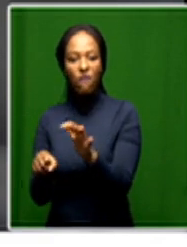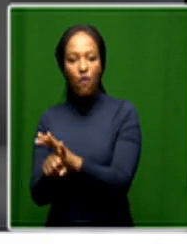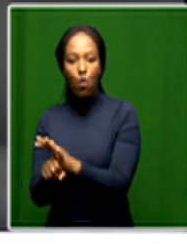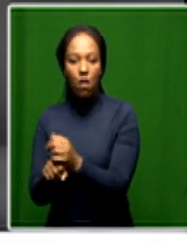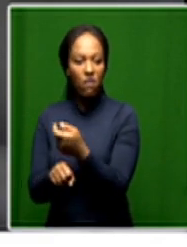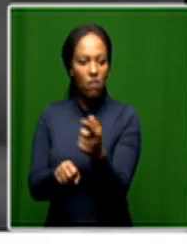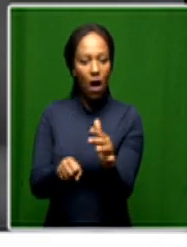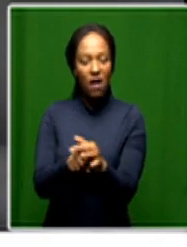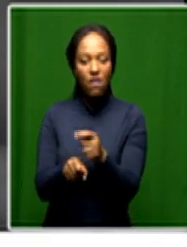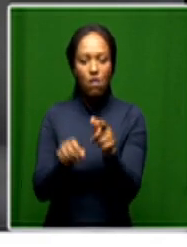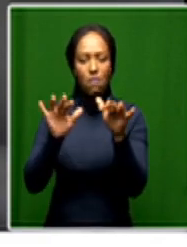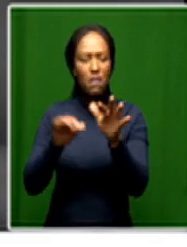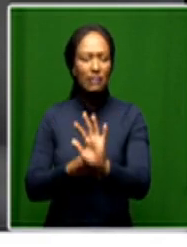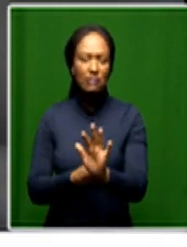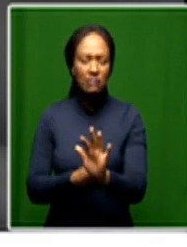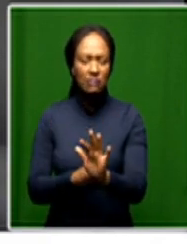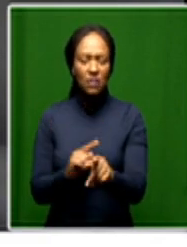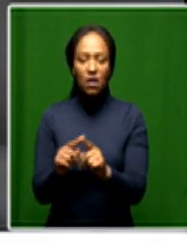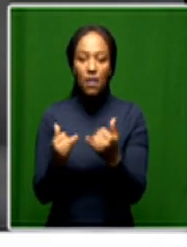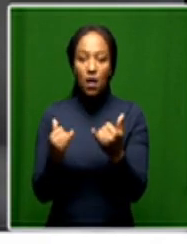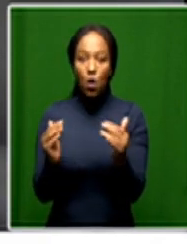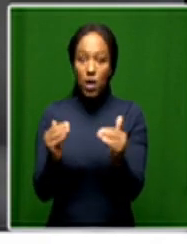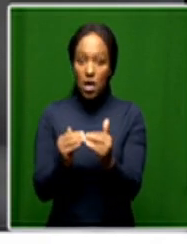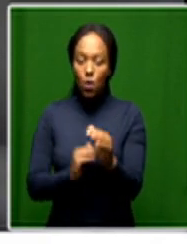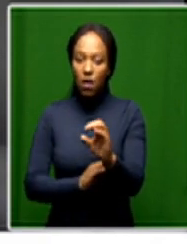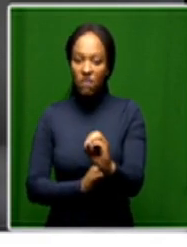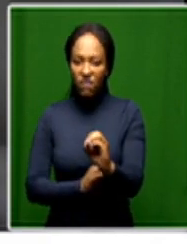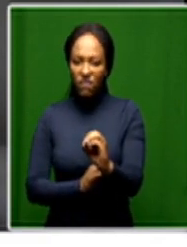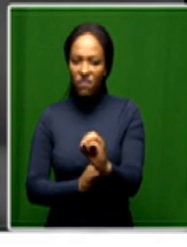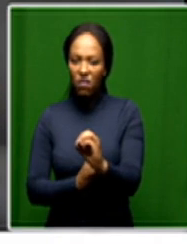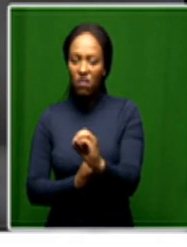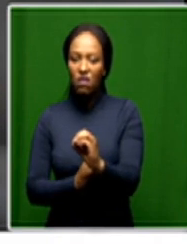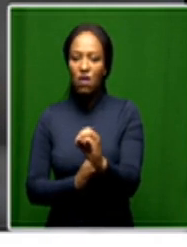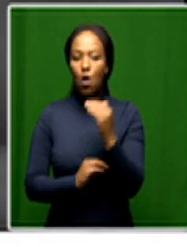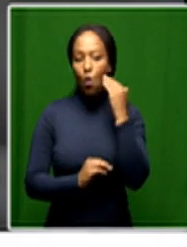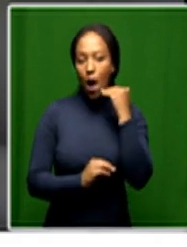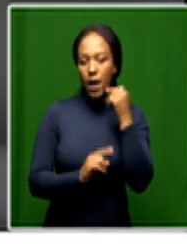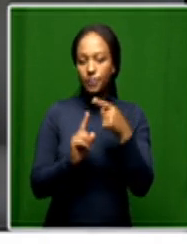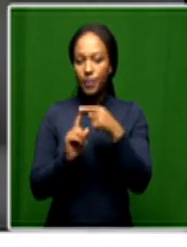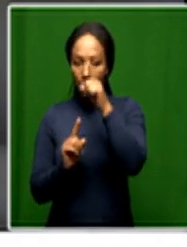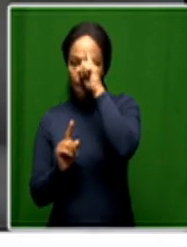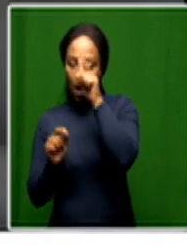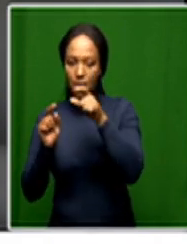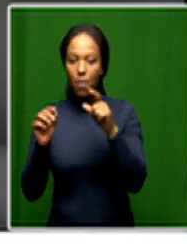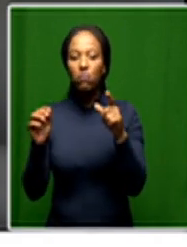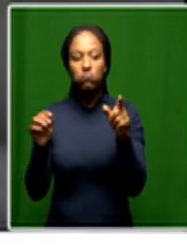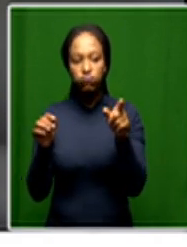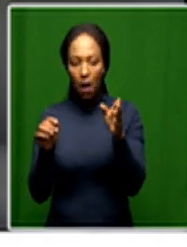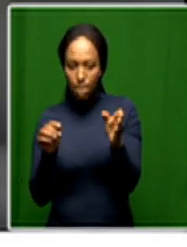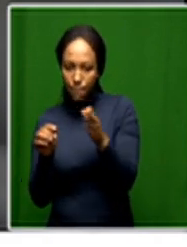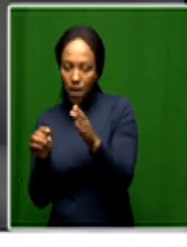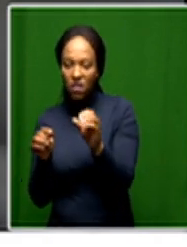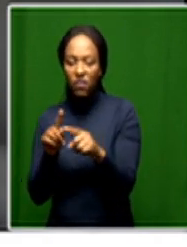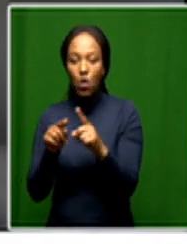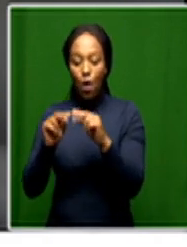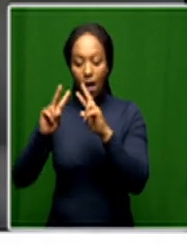population. We currently have equal proportions of white and black donors, and they in our